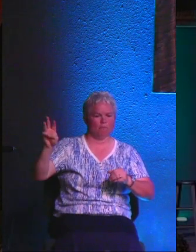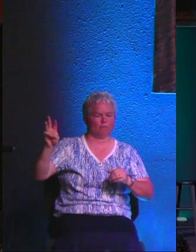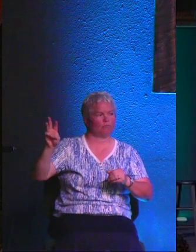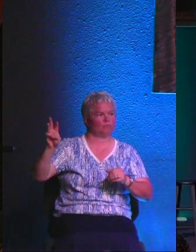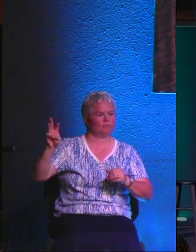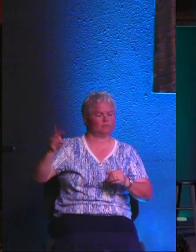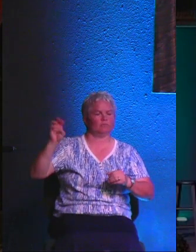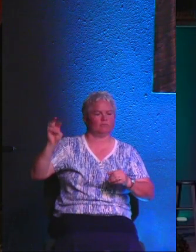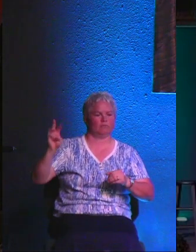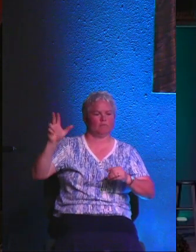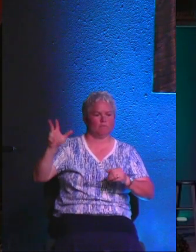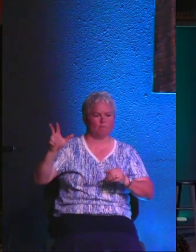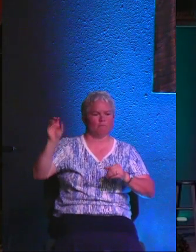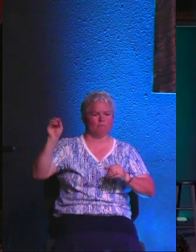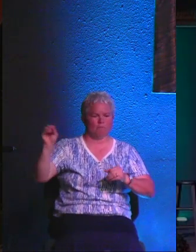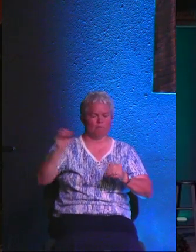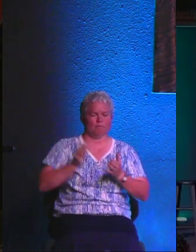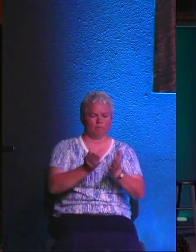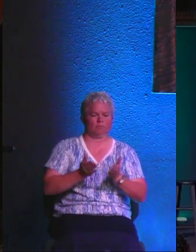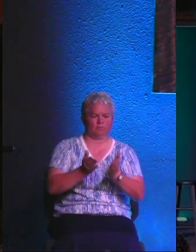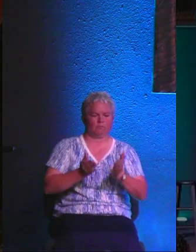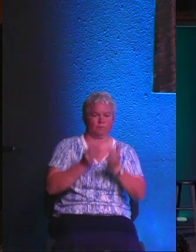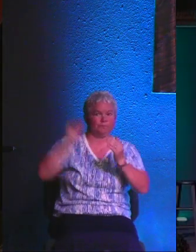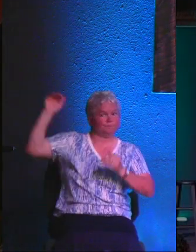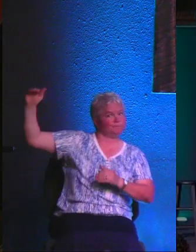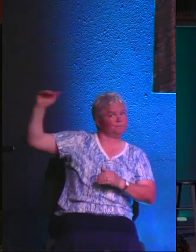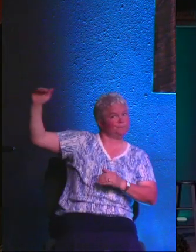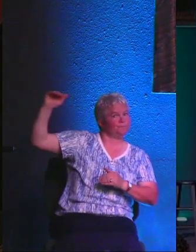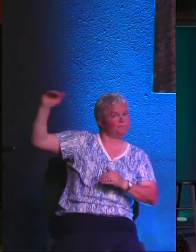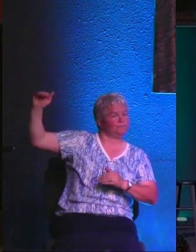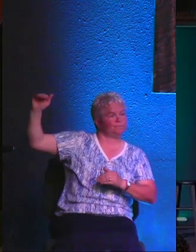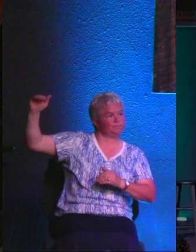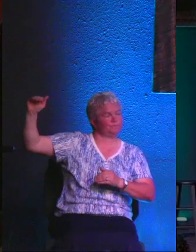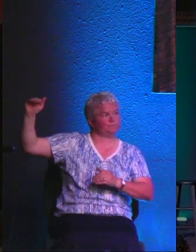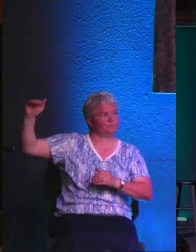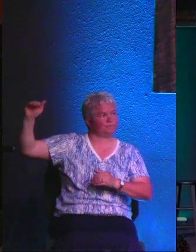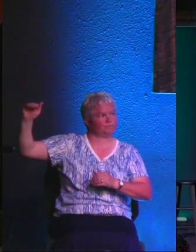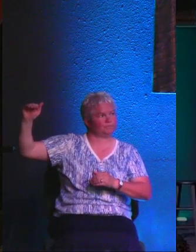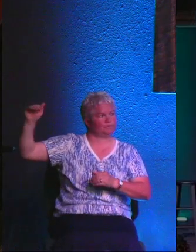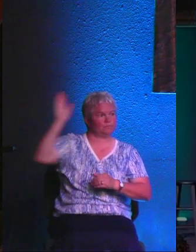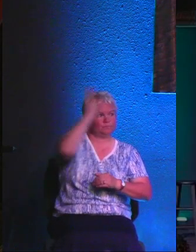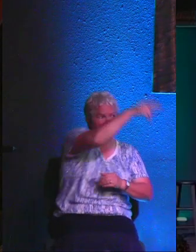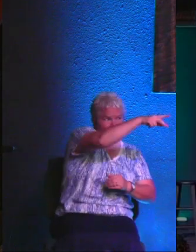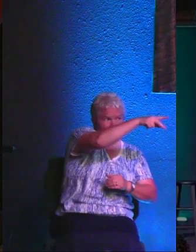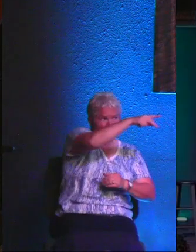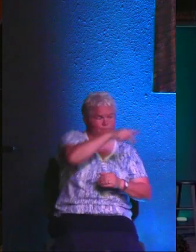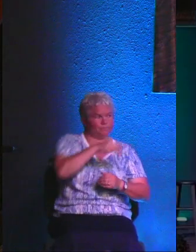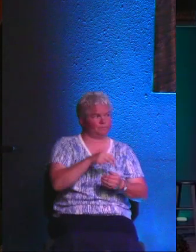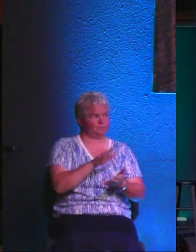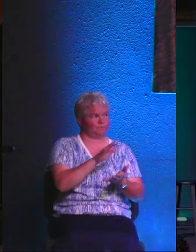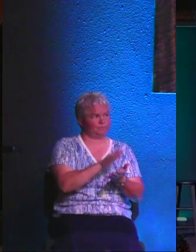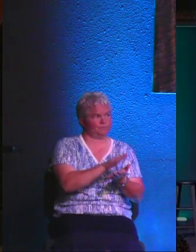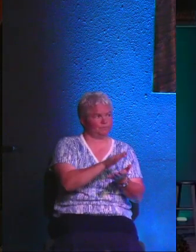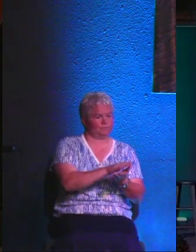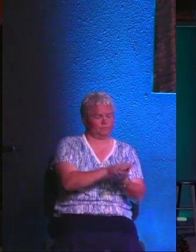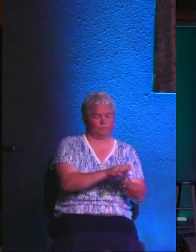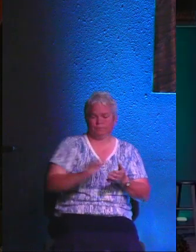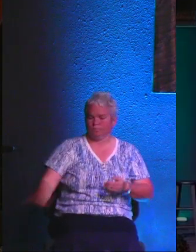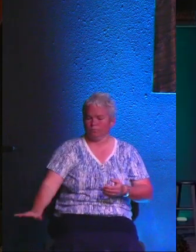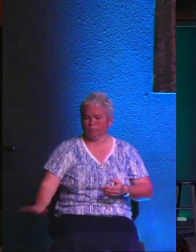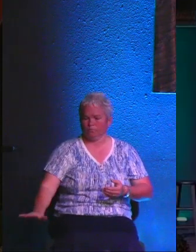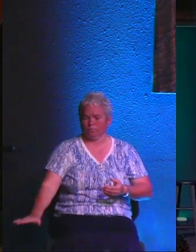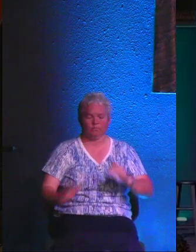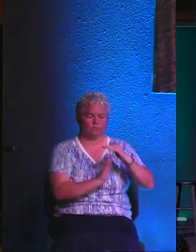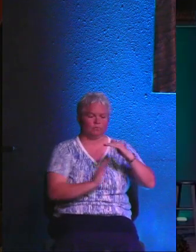the corner, 6:30 here. Adults are in the upper level of the office building. Youth is